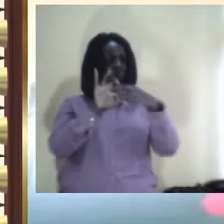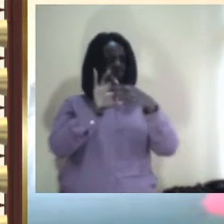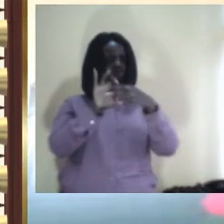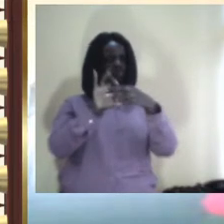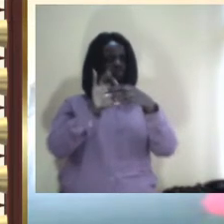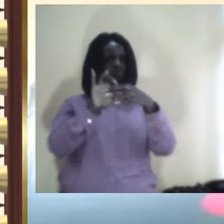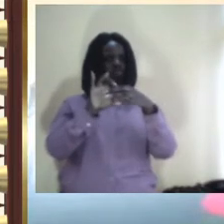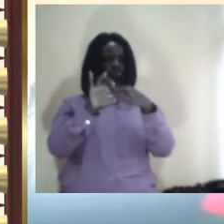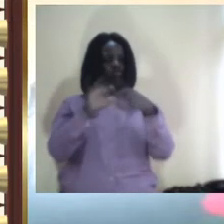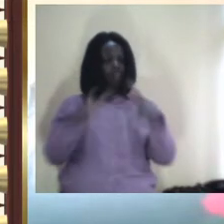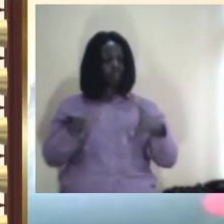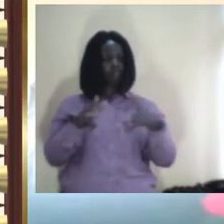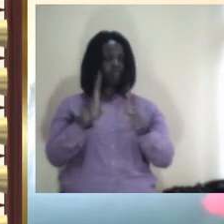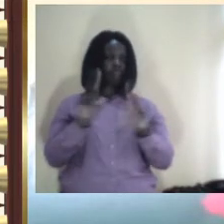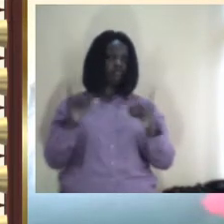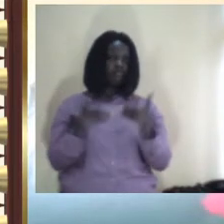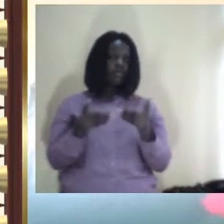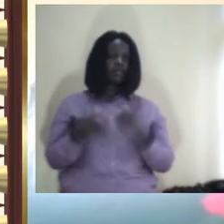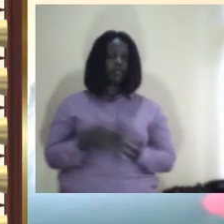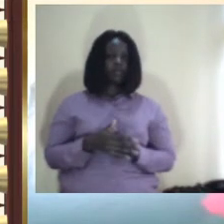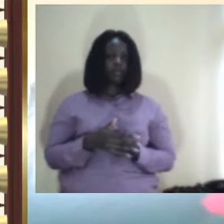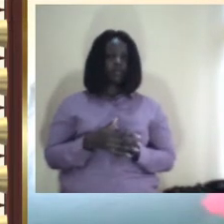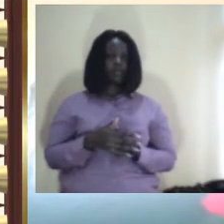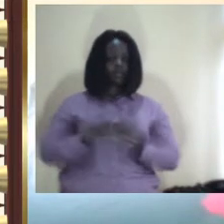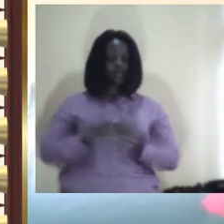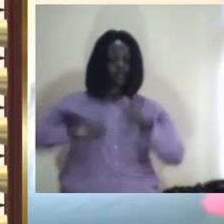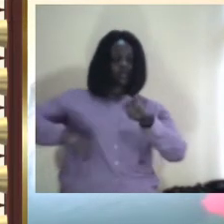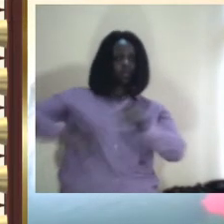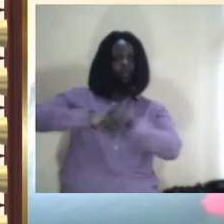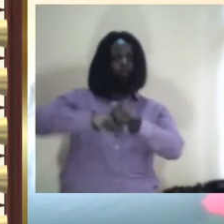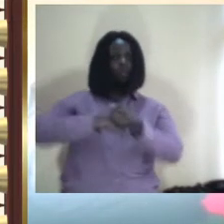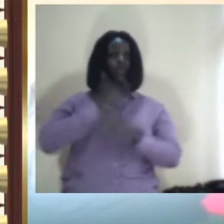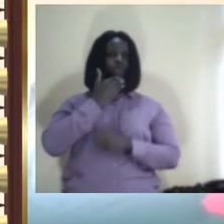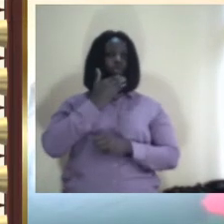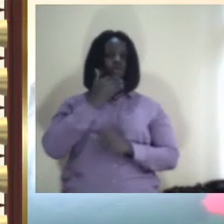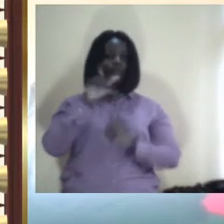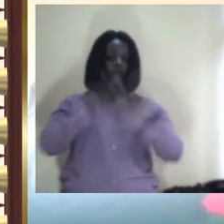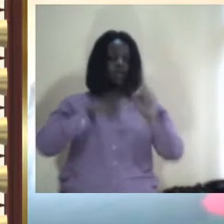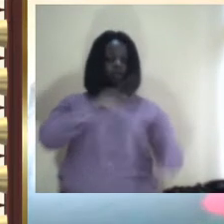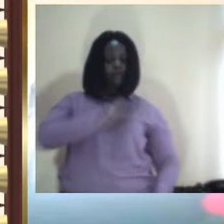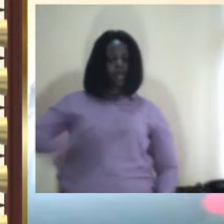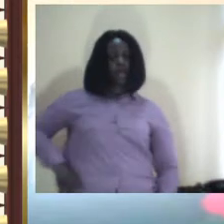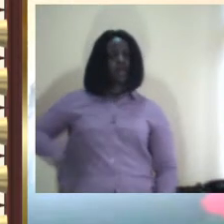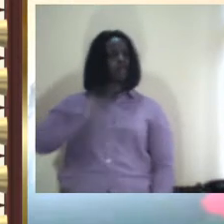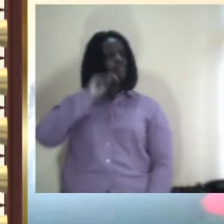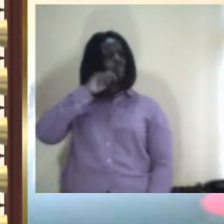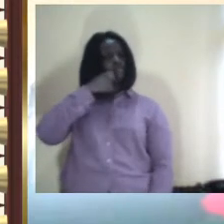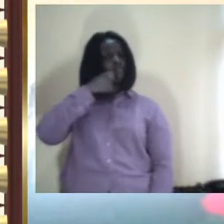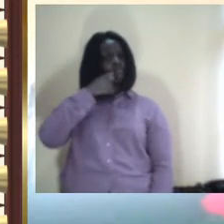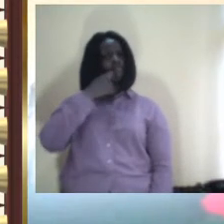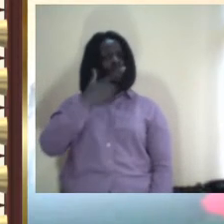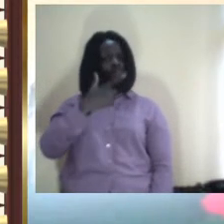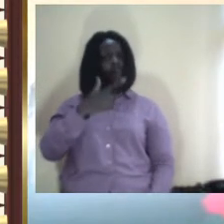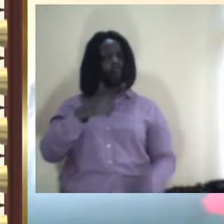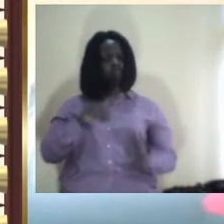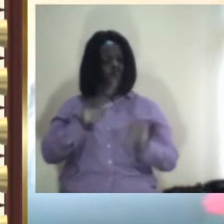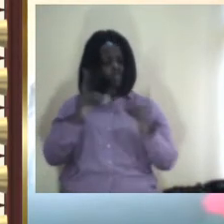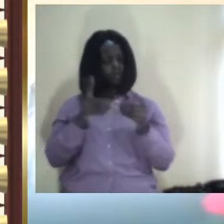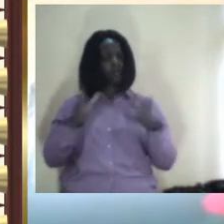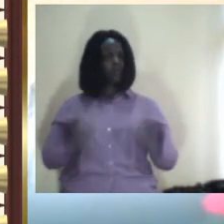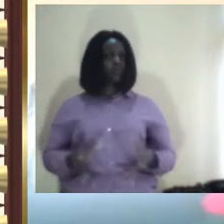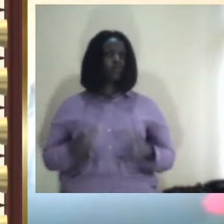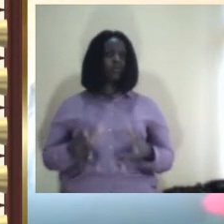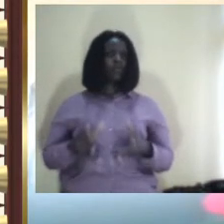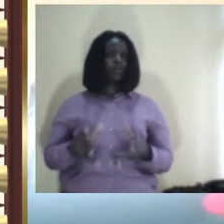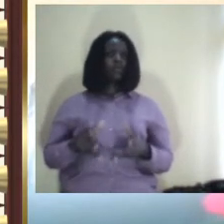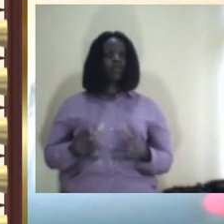as this department. The support that our Premier, Honorable Zikalala, has been giving us as this department,